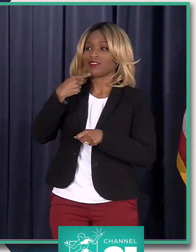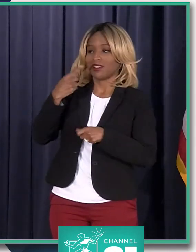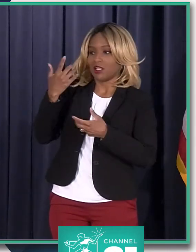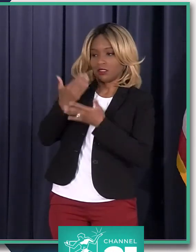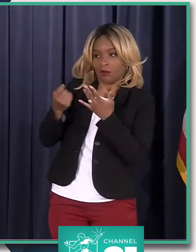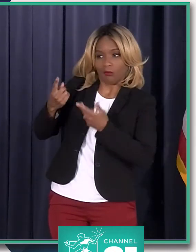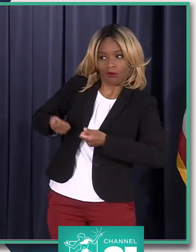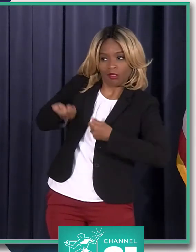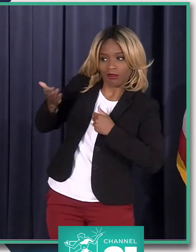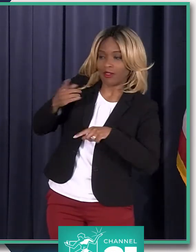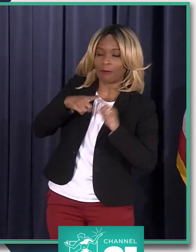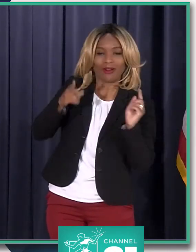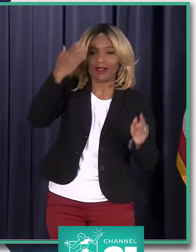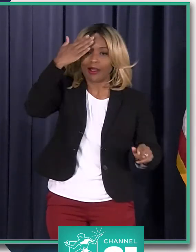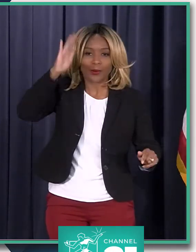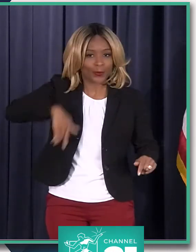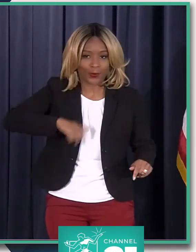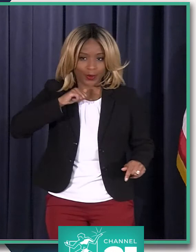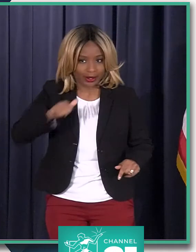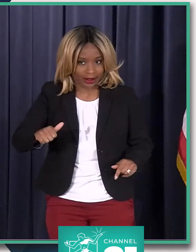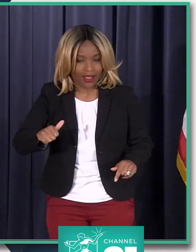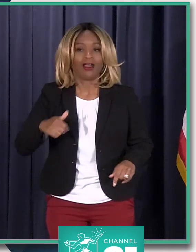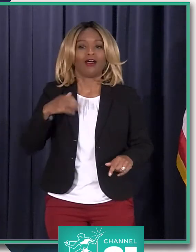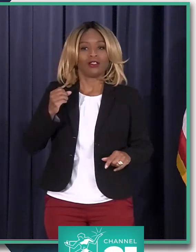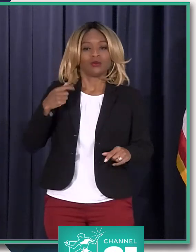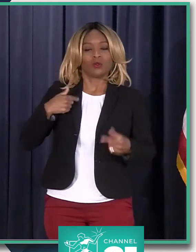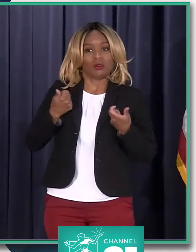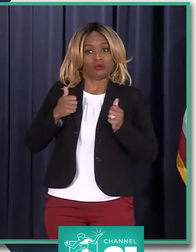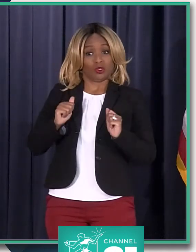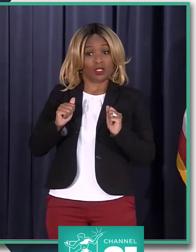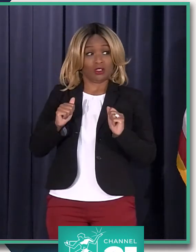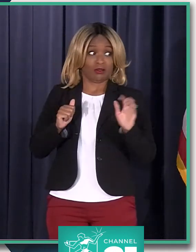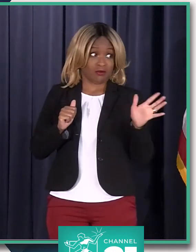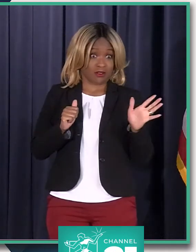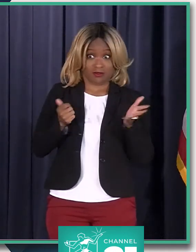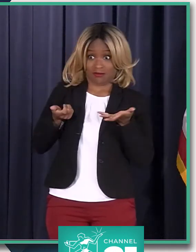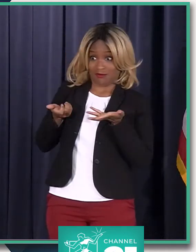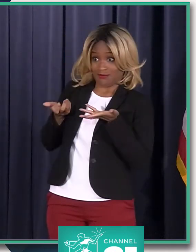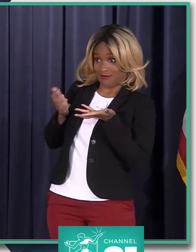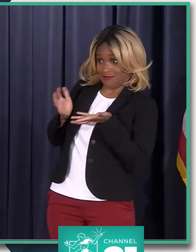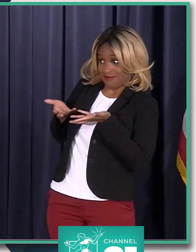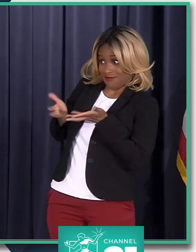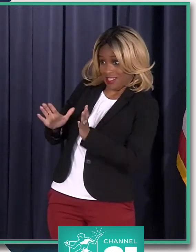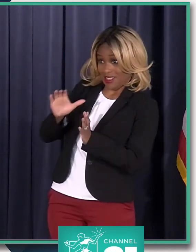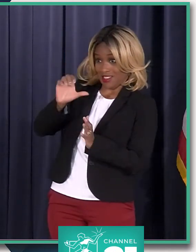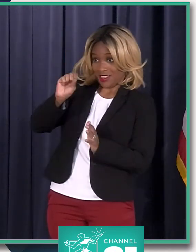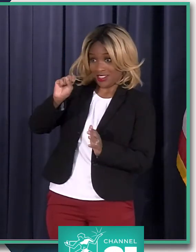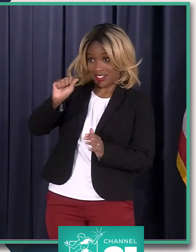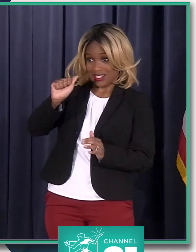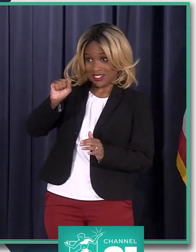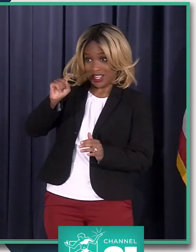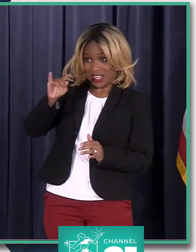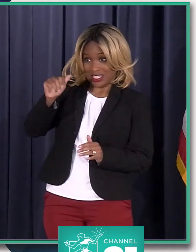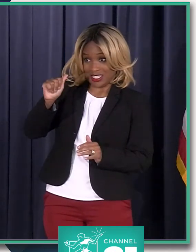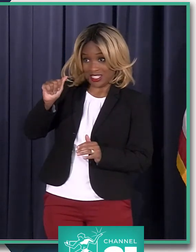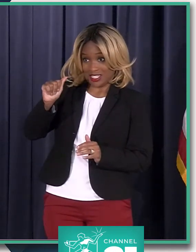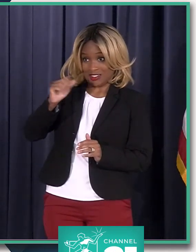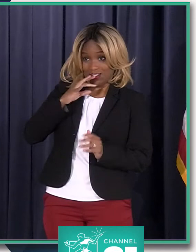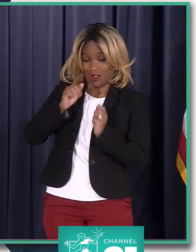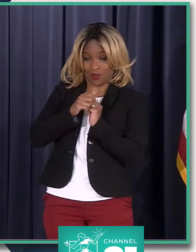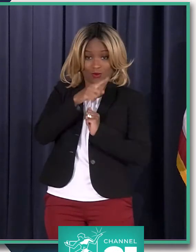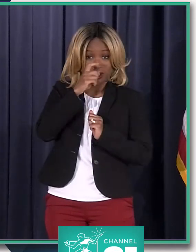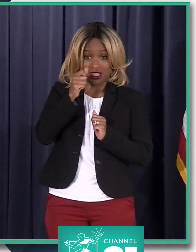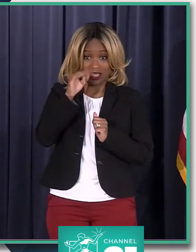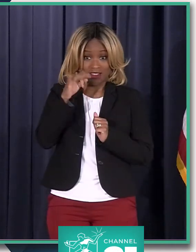not occupied. And I'm trying to. Okay, I'm going to let Saskia talk to you because if we're not selling it to you and it's